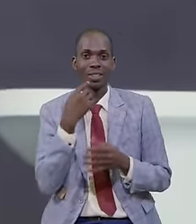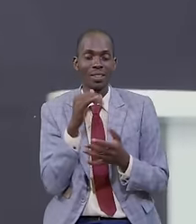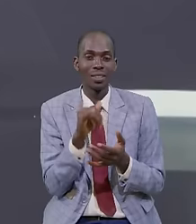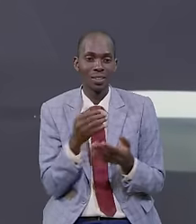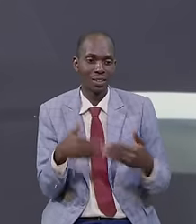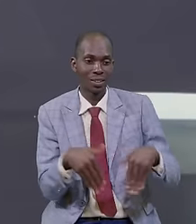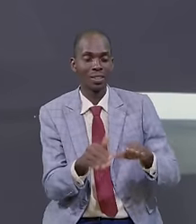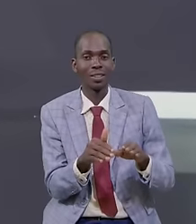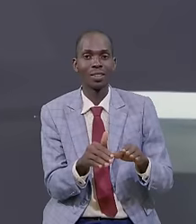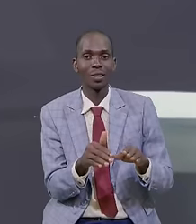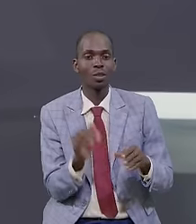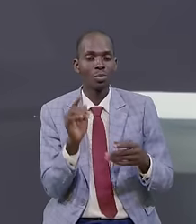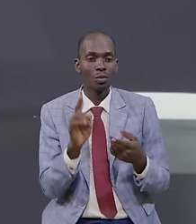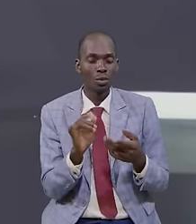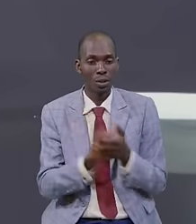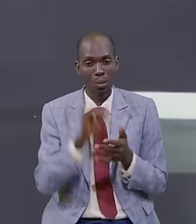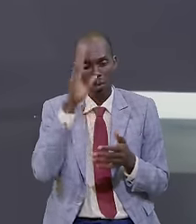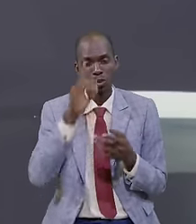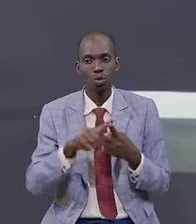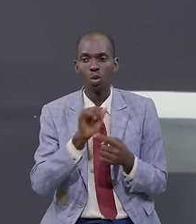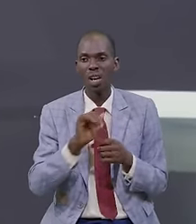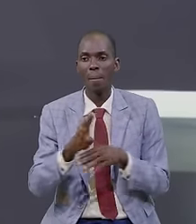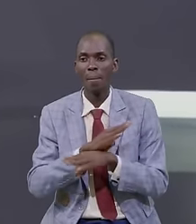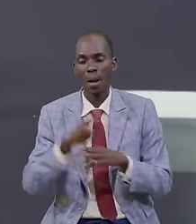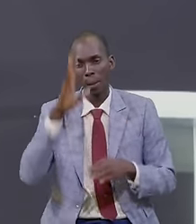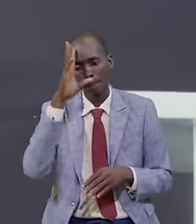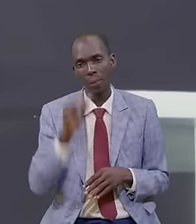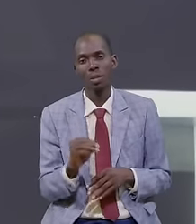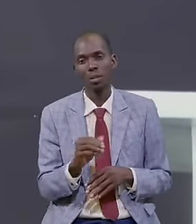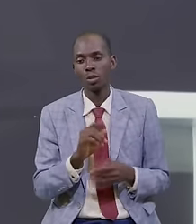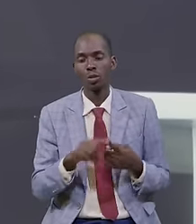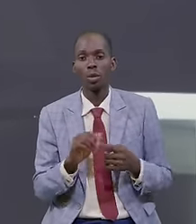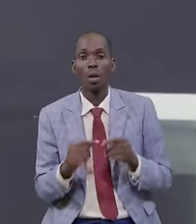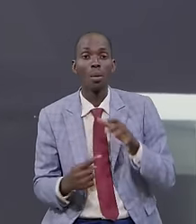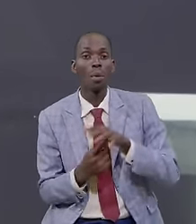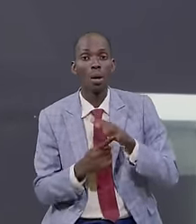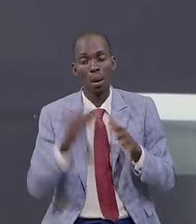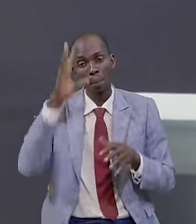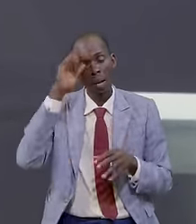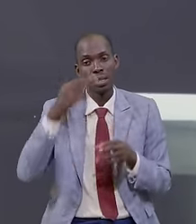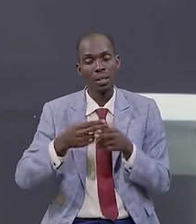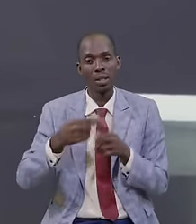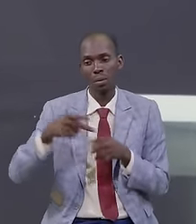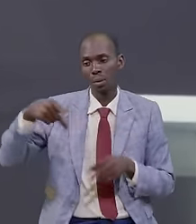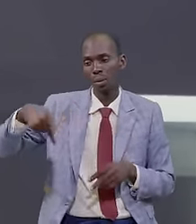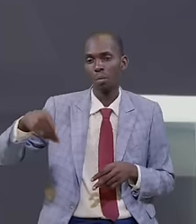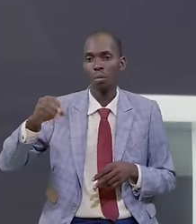a businessman, a popular man, his name Potiphar. And he said